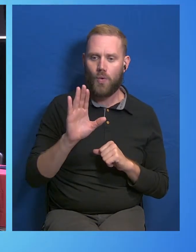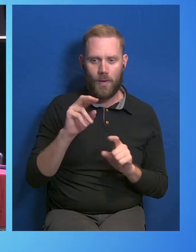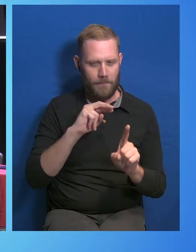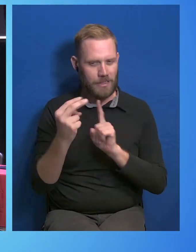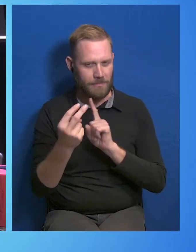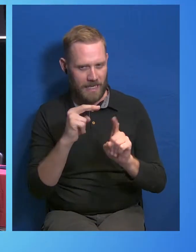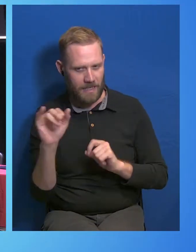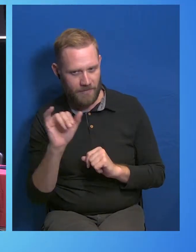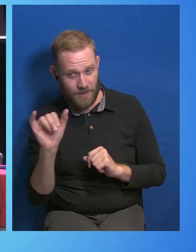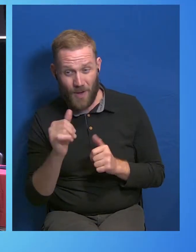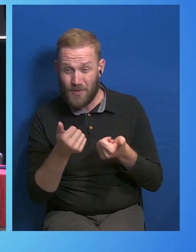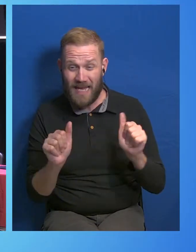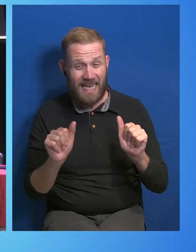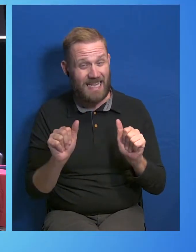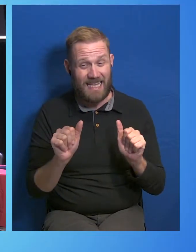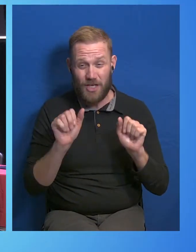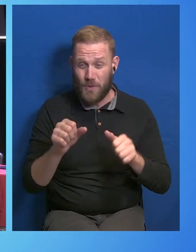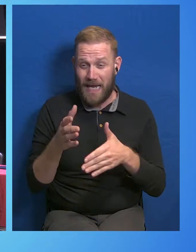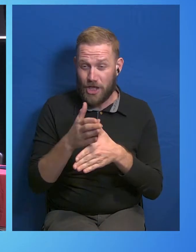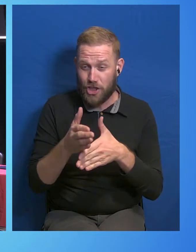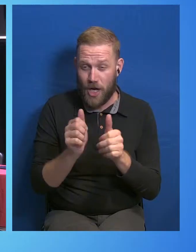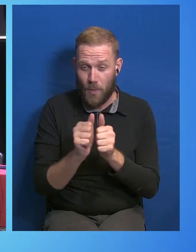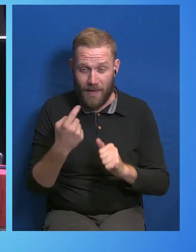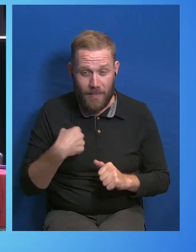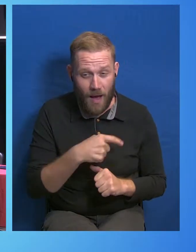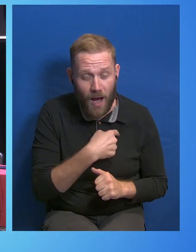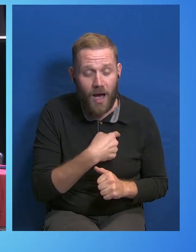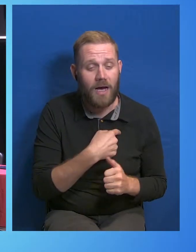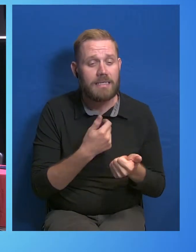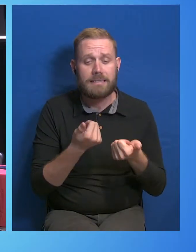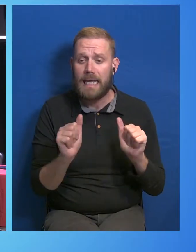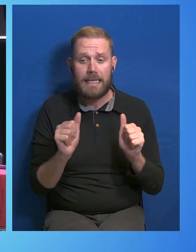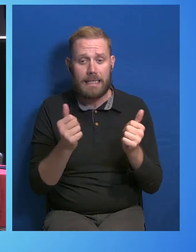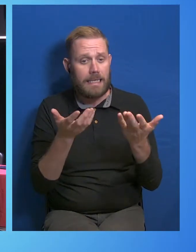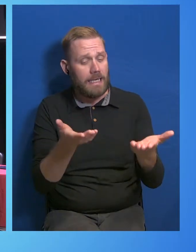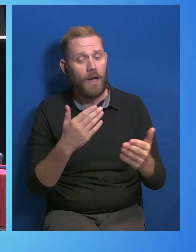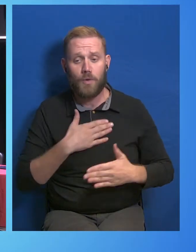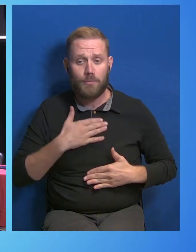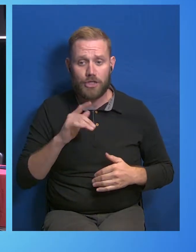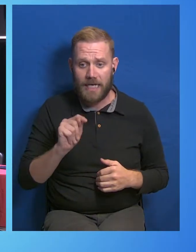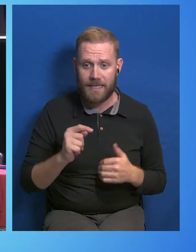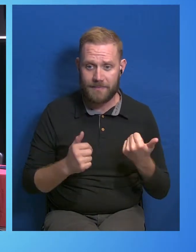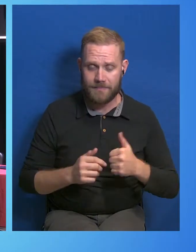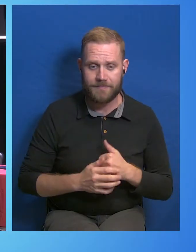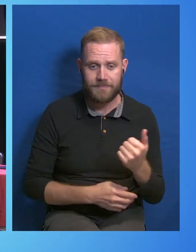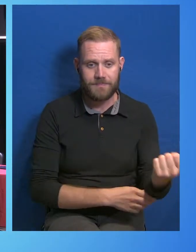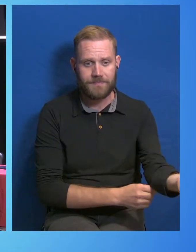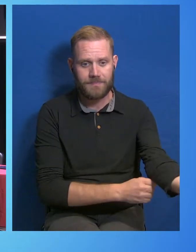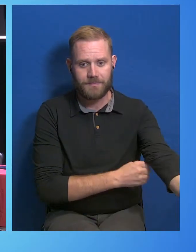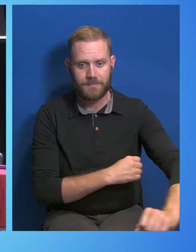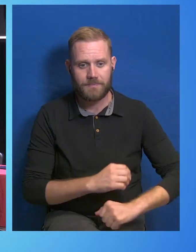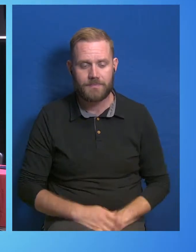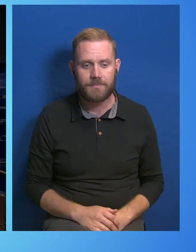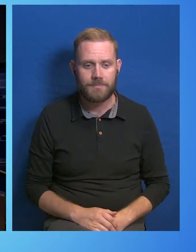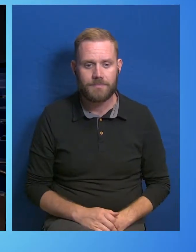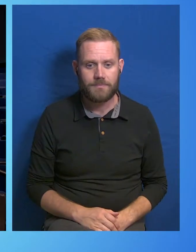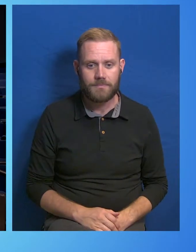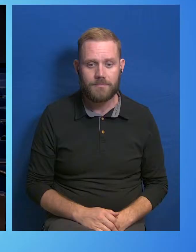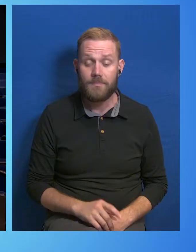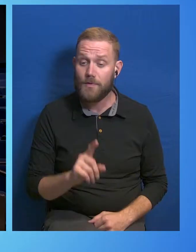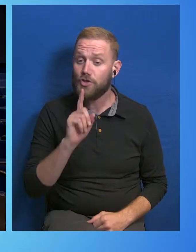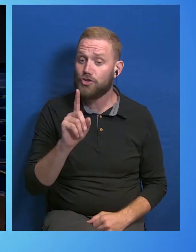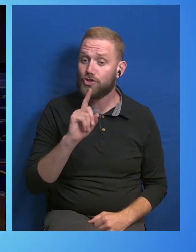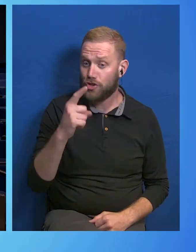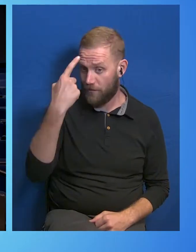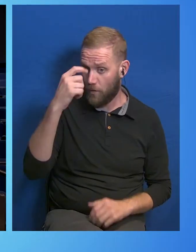perspective. So anything you can share, you know, kind of the pragmatic aspects, we appreciate. Certainly. So for